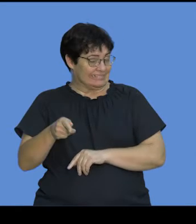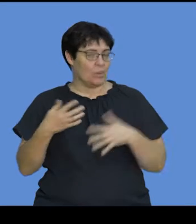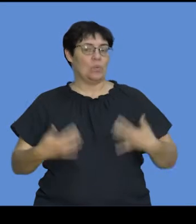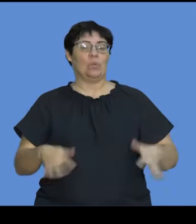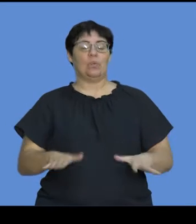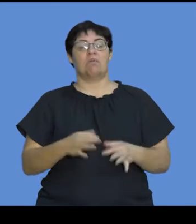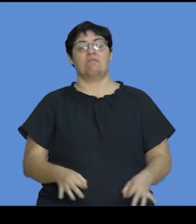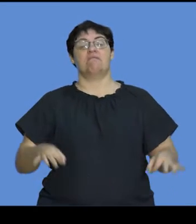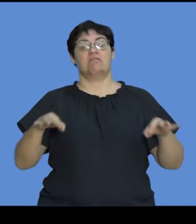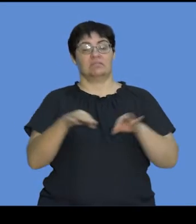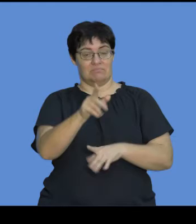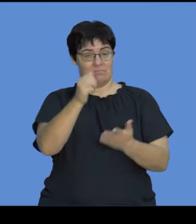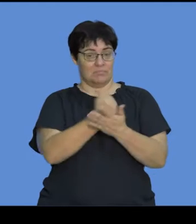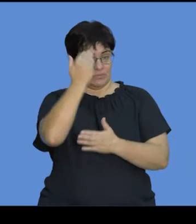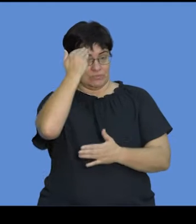for us. Okay?